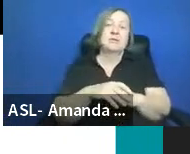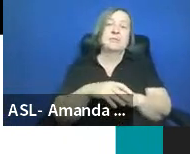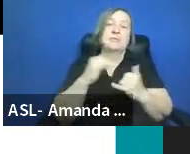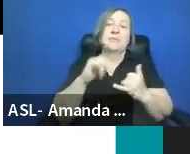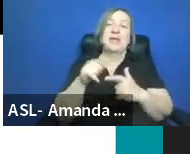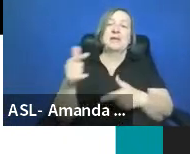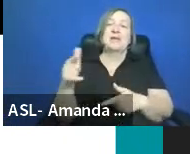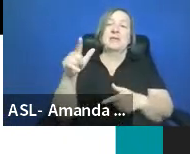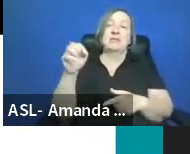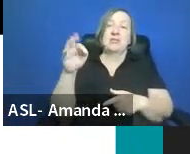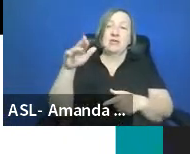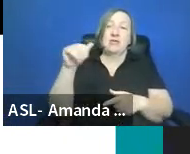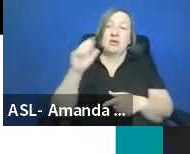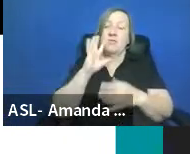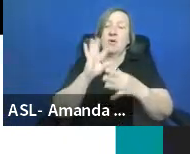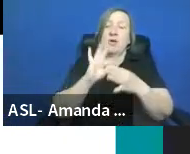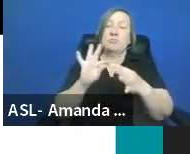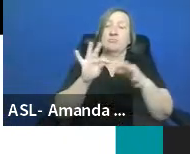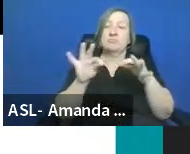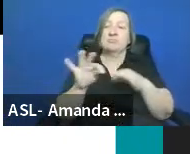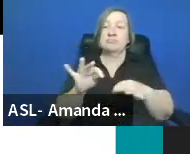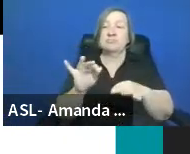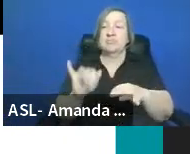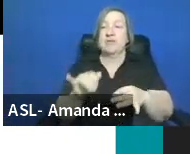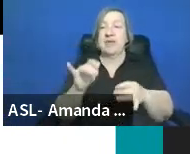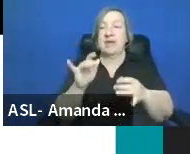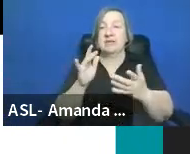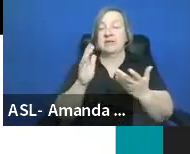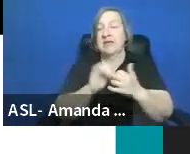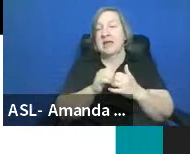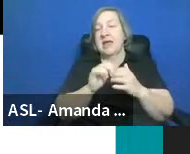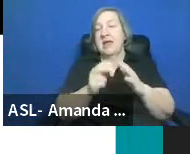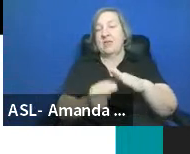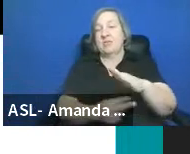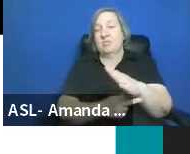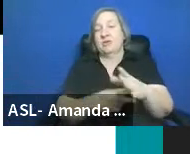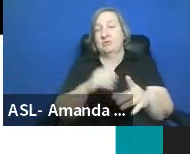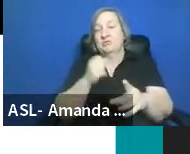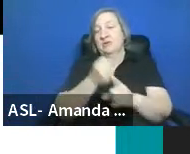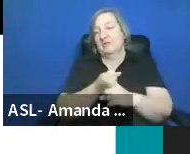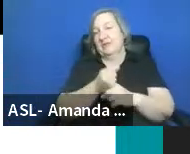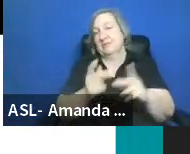going to talk you through a few of those journeys and how this bridge might affect people.